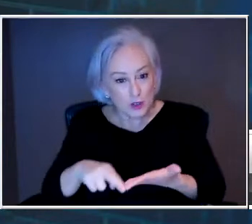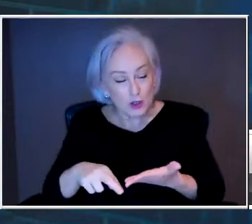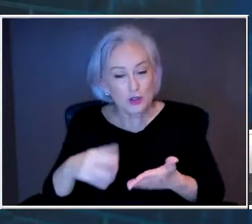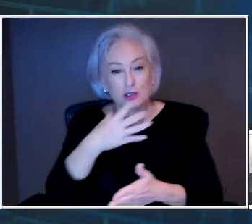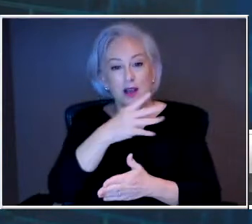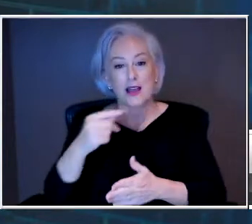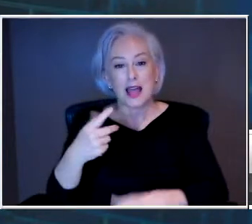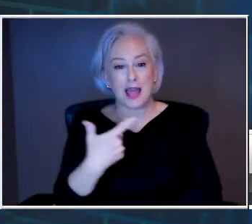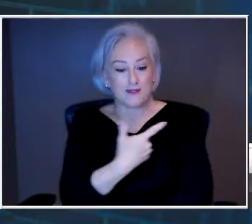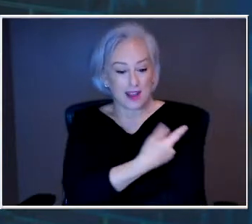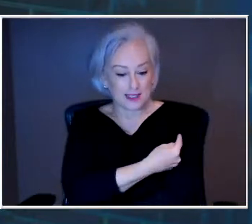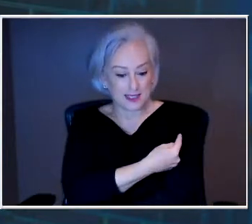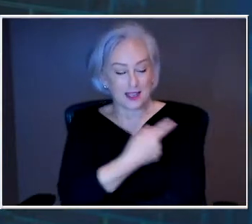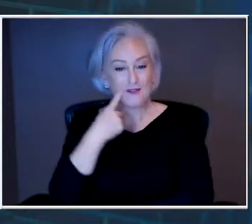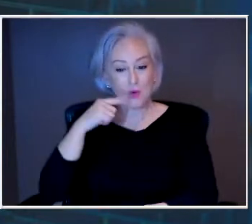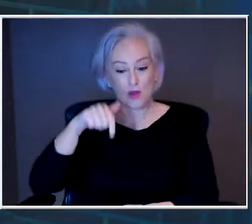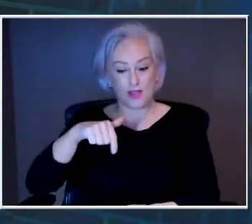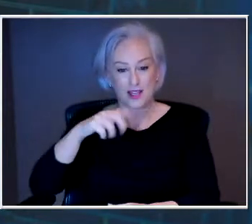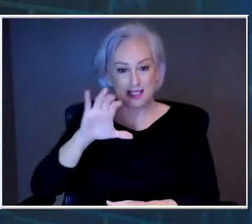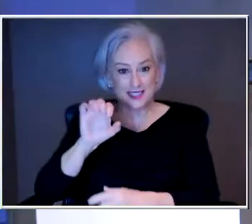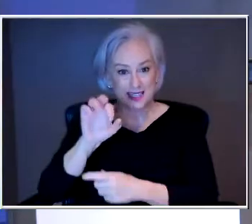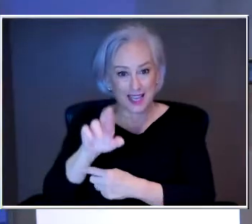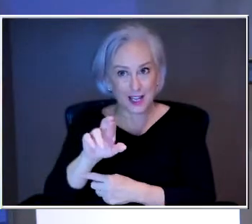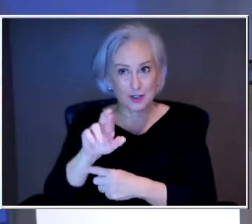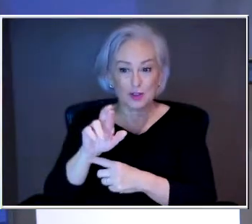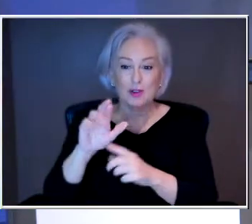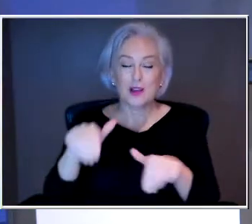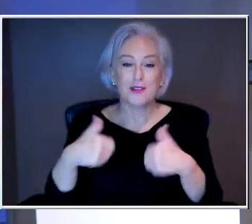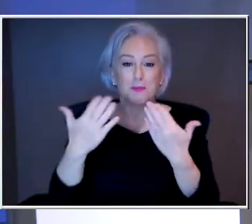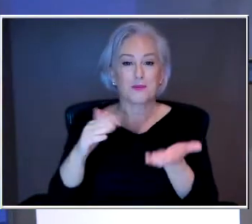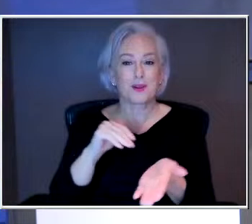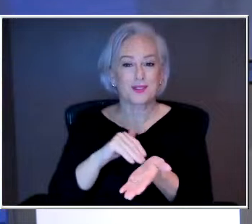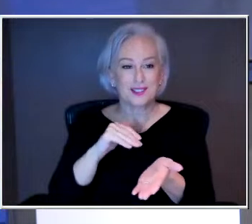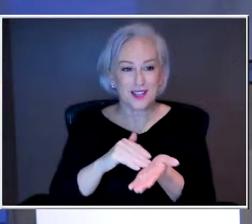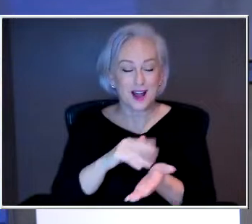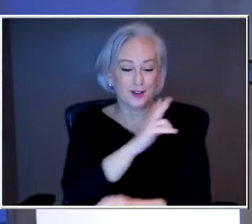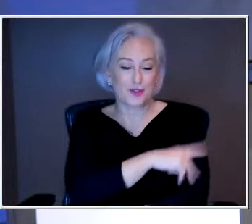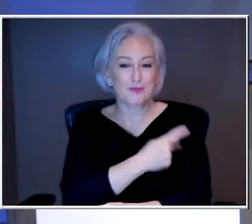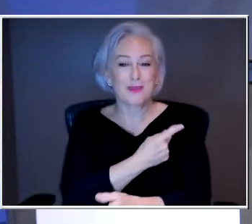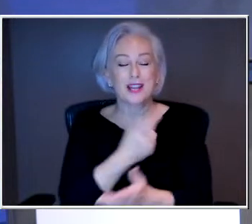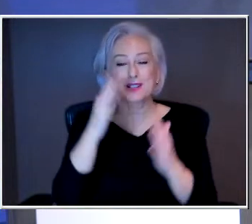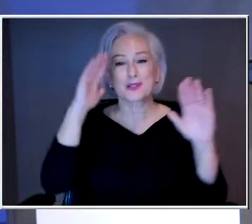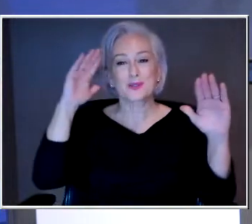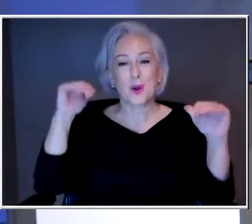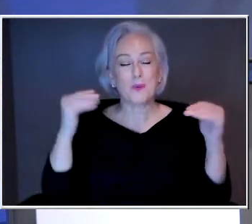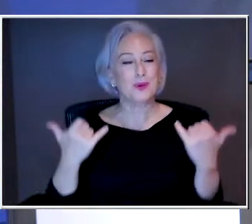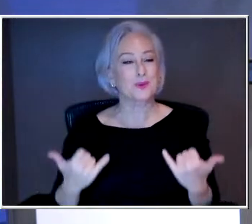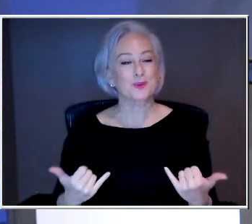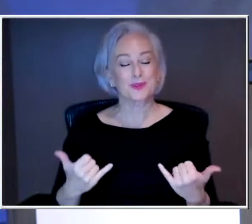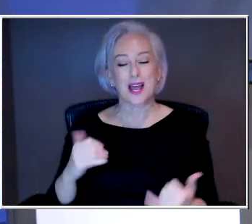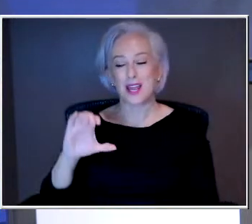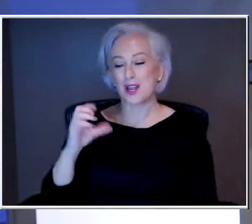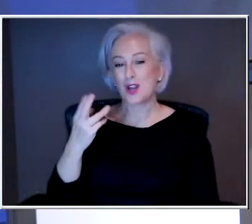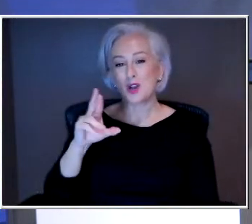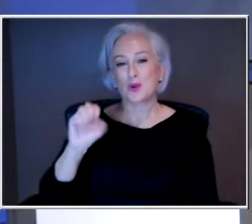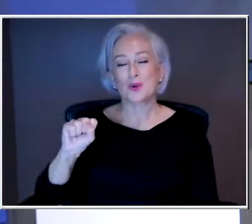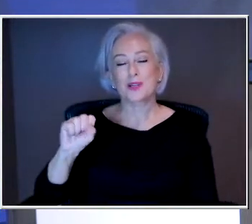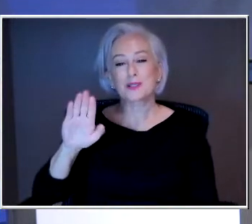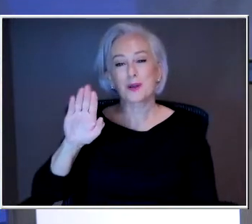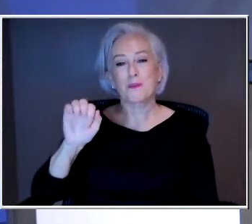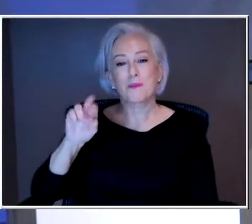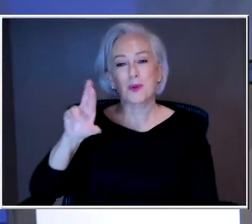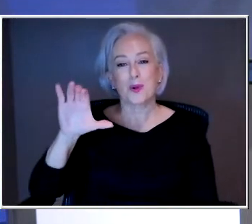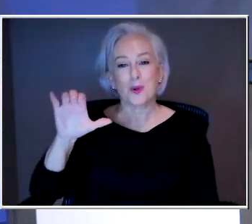patients and providers such hope. With me today is Chris Barreca, who was diagnosed with pancreatic cancer in the summer